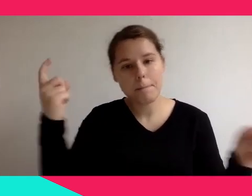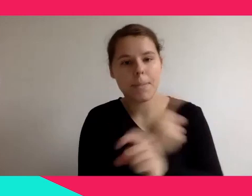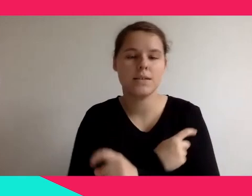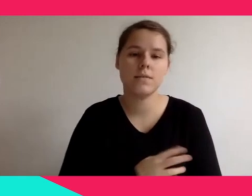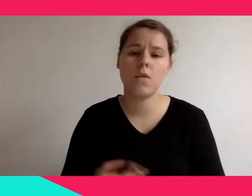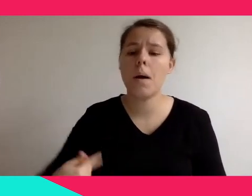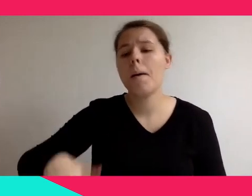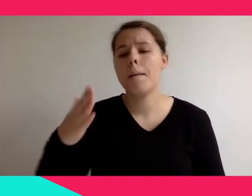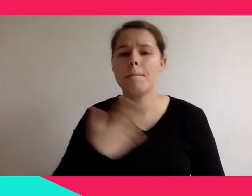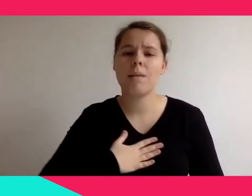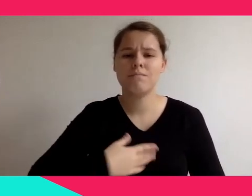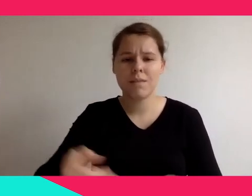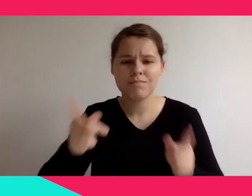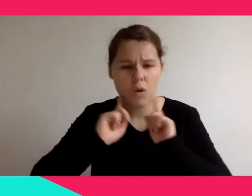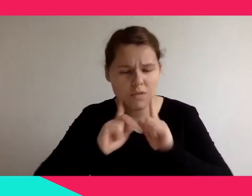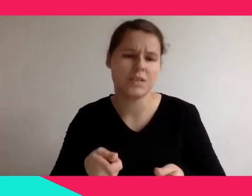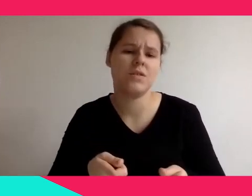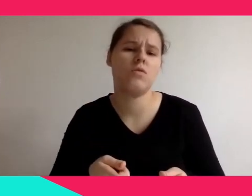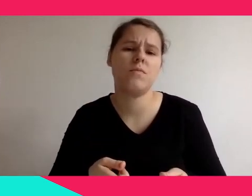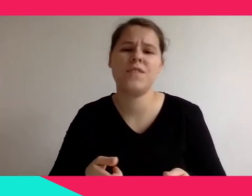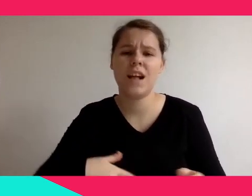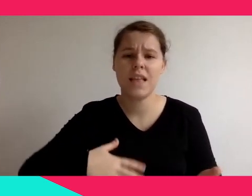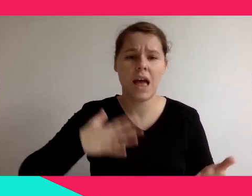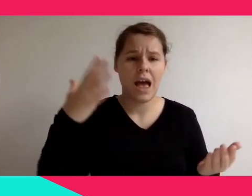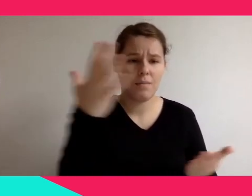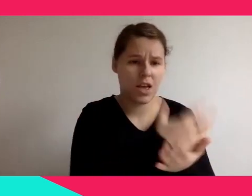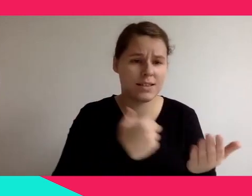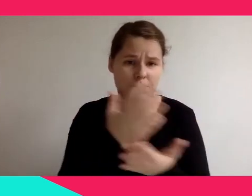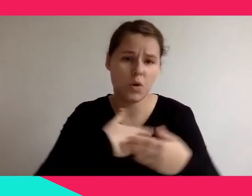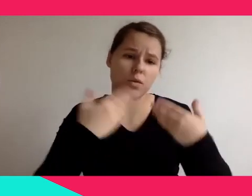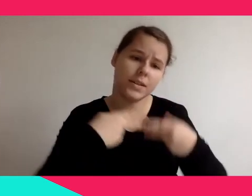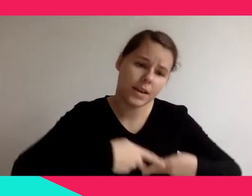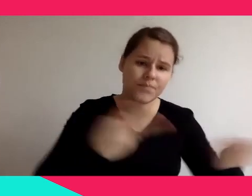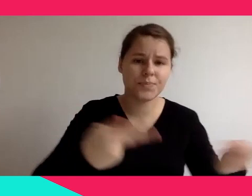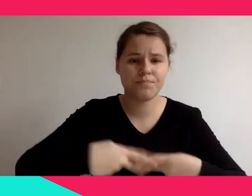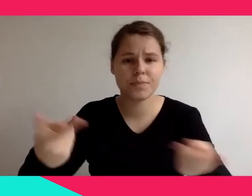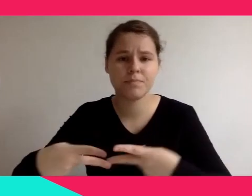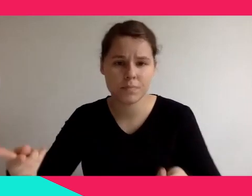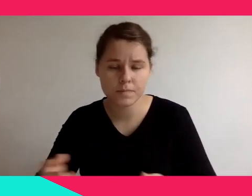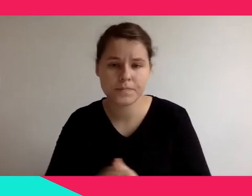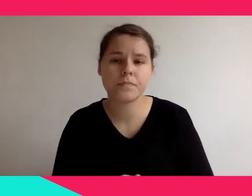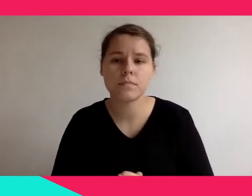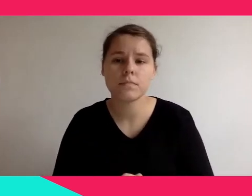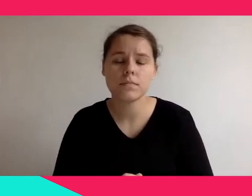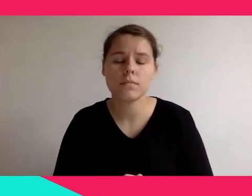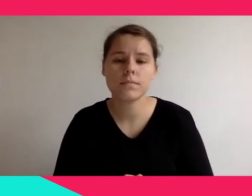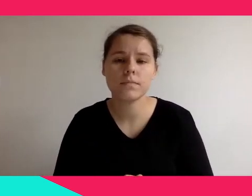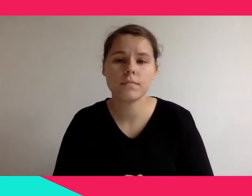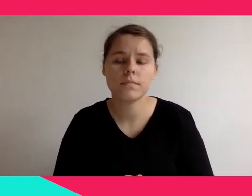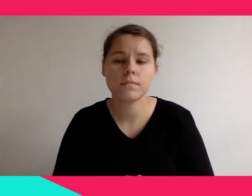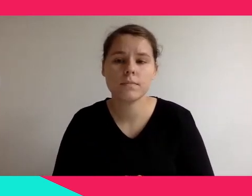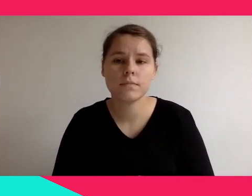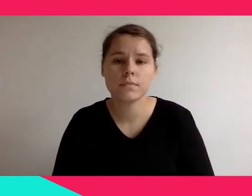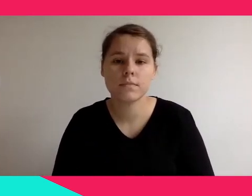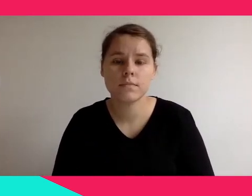But we are not by law, we are not held by law to